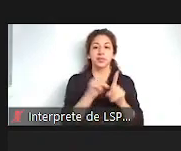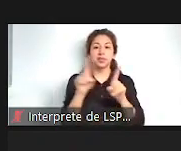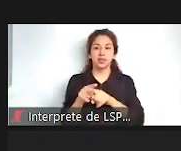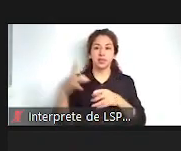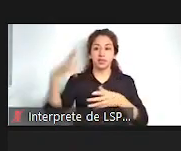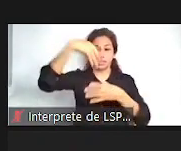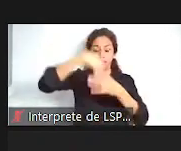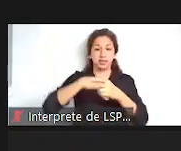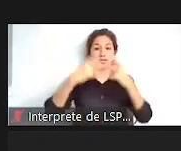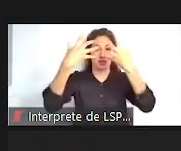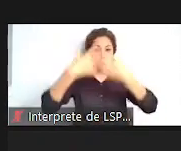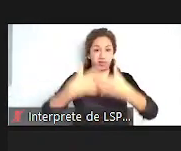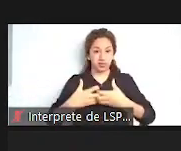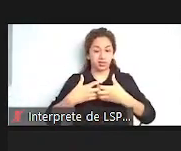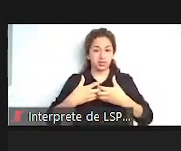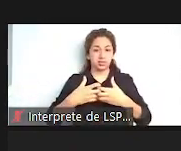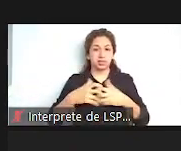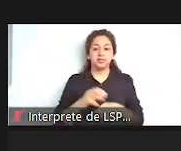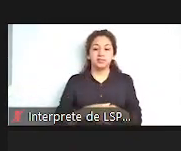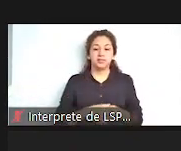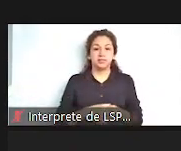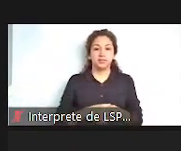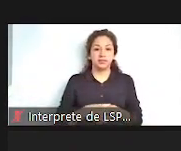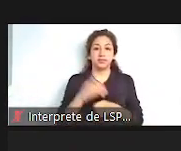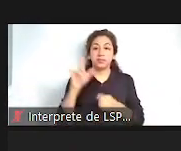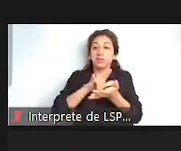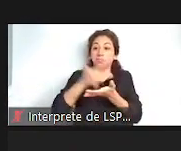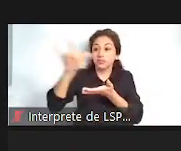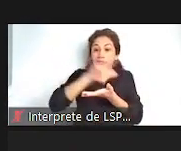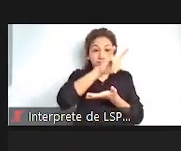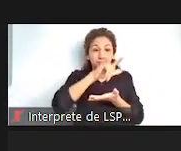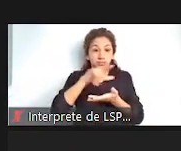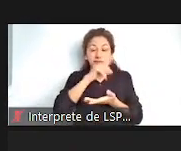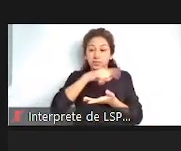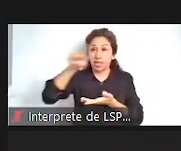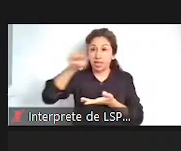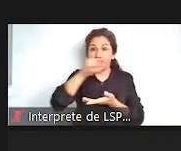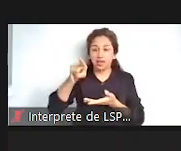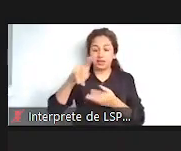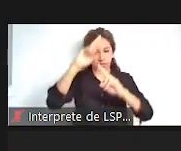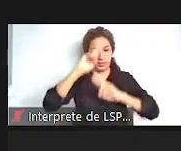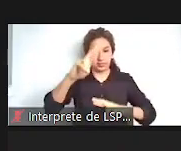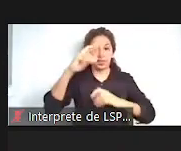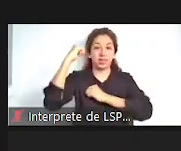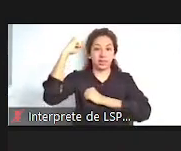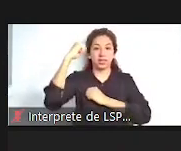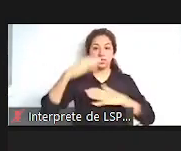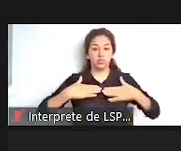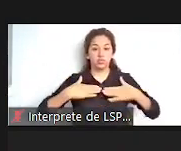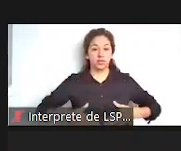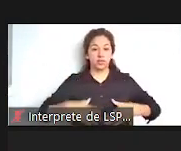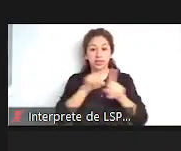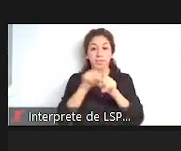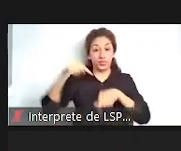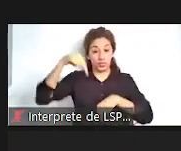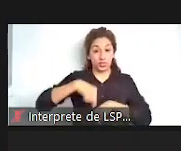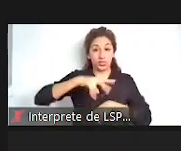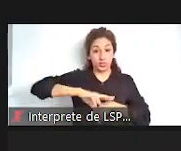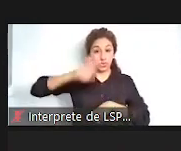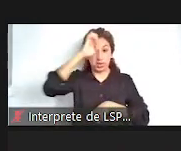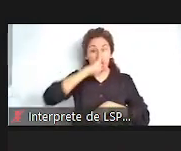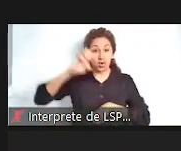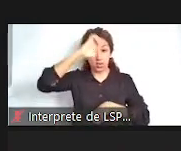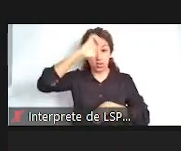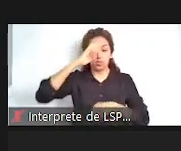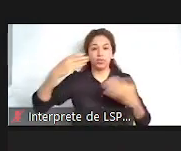consumers are also demanding are also very faithful to the companies that are respectful of the human rights and in